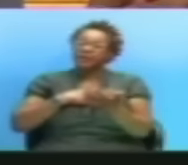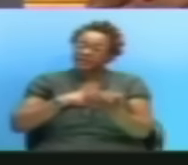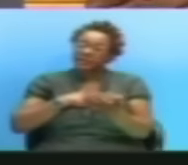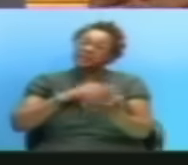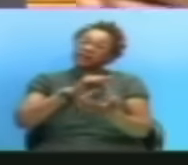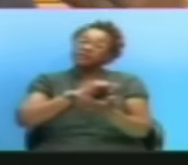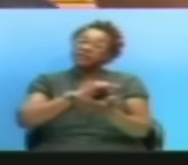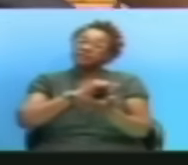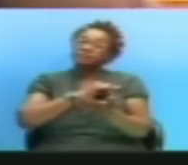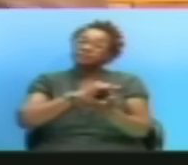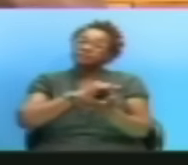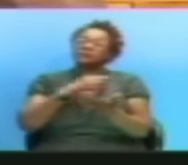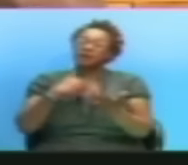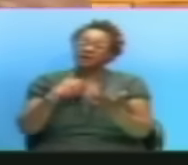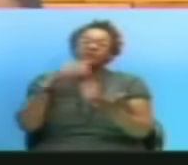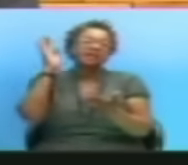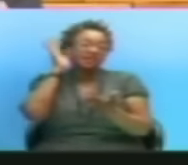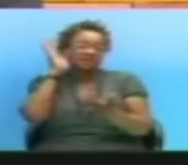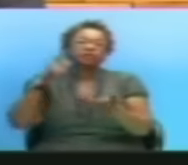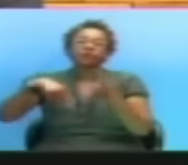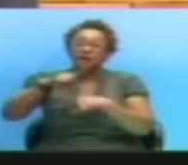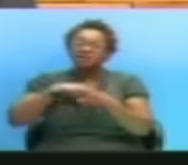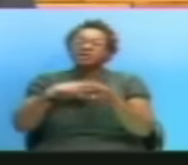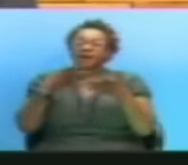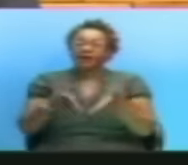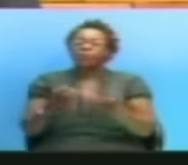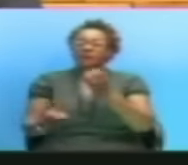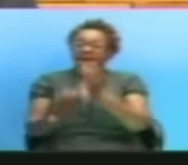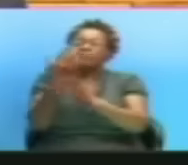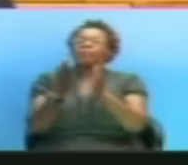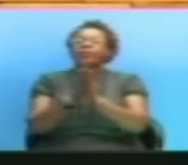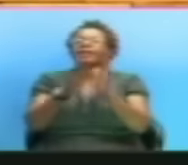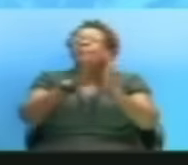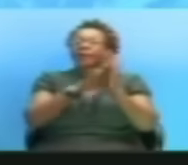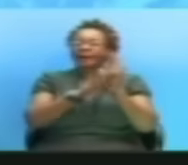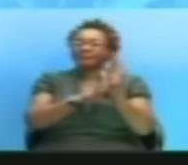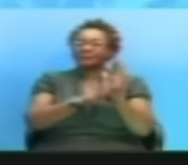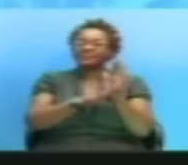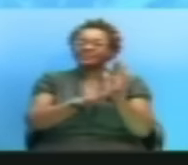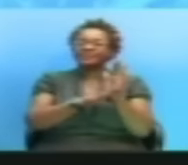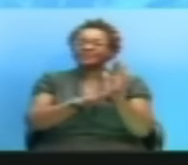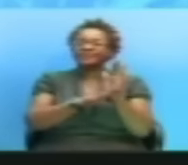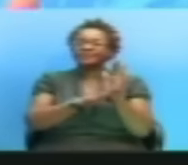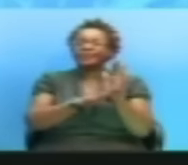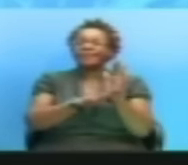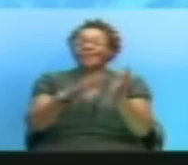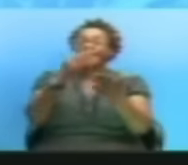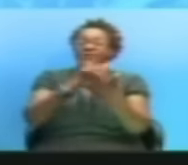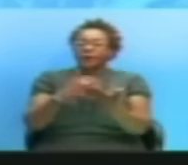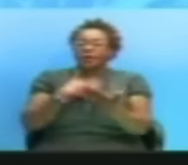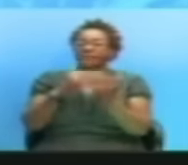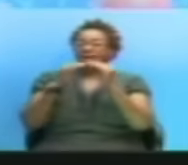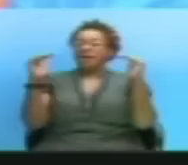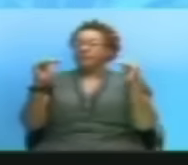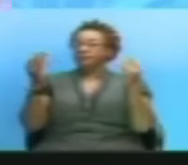His Excellency, the governor, right. have listened to us and he has come up with this program. Okay. And Dr. Ntoiti, before we get to that level of where Buru